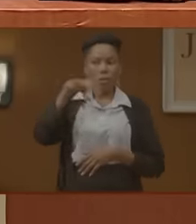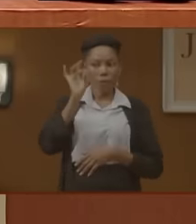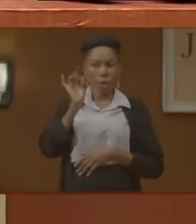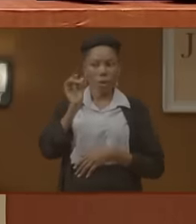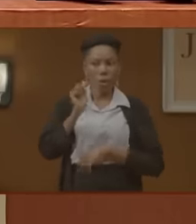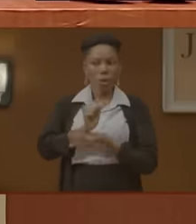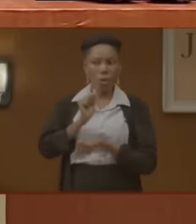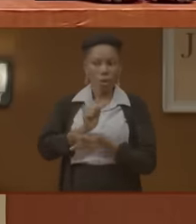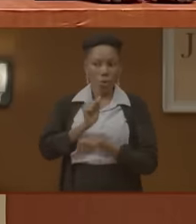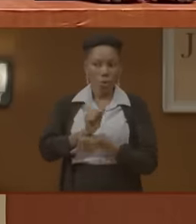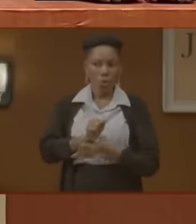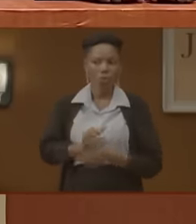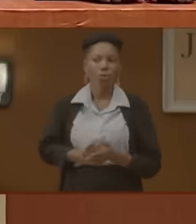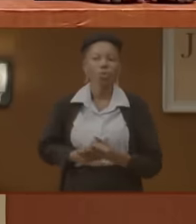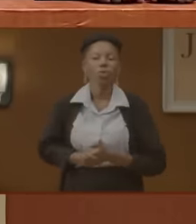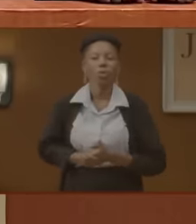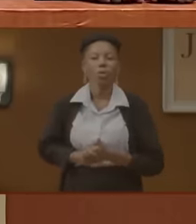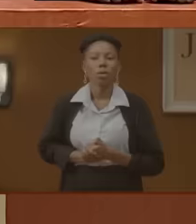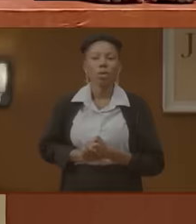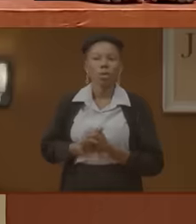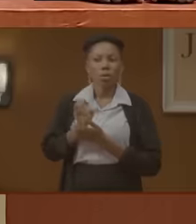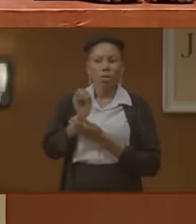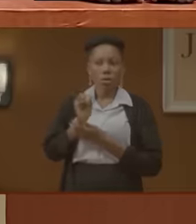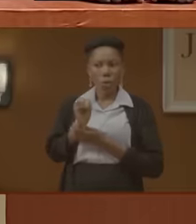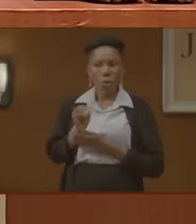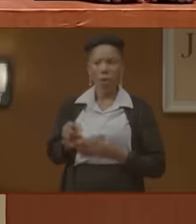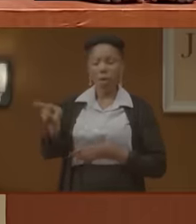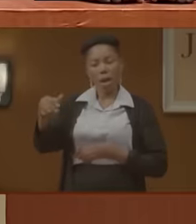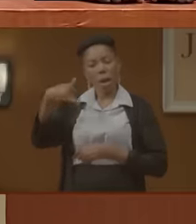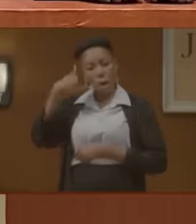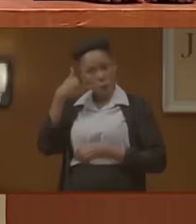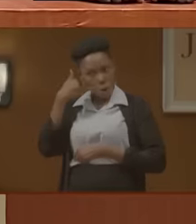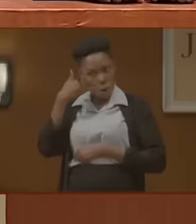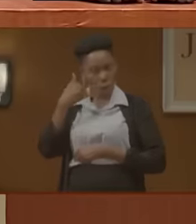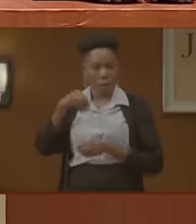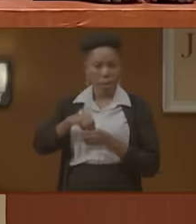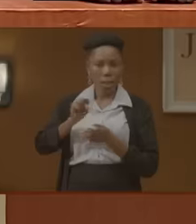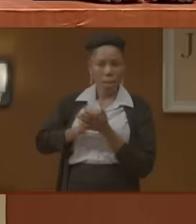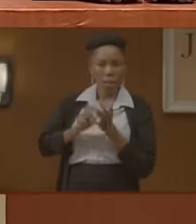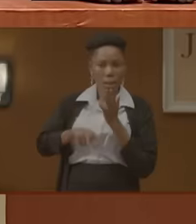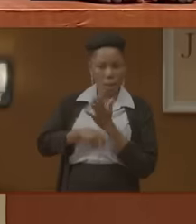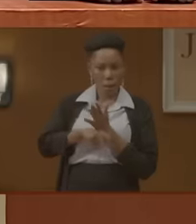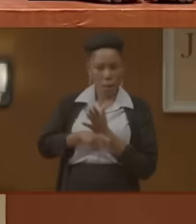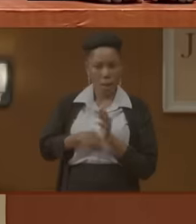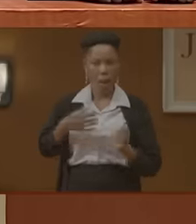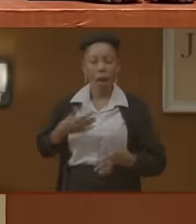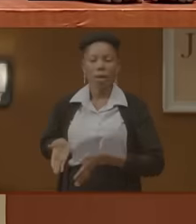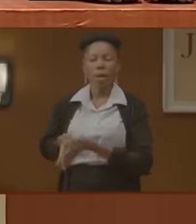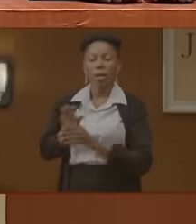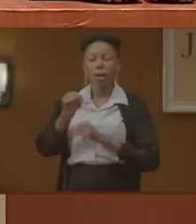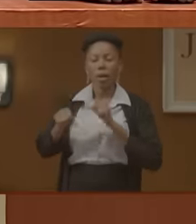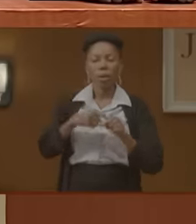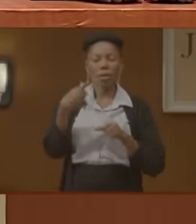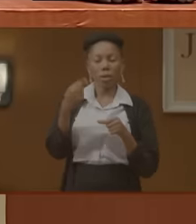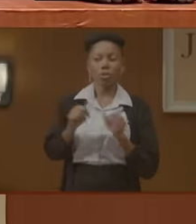be an assistant costumer for movie people. So I went there. Then he called me in September and asked me about the children. I